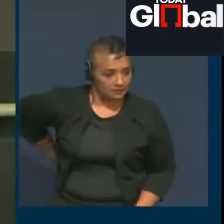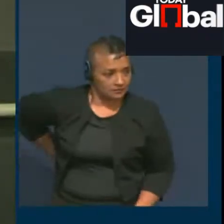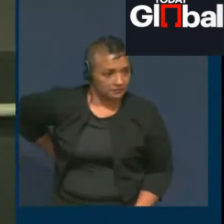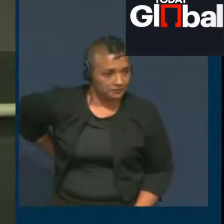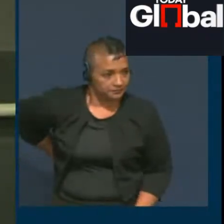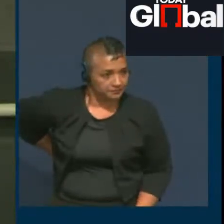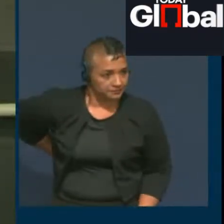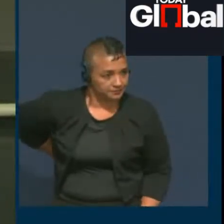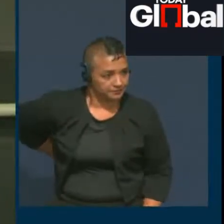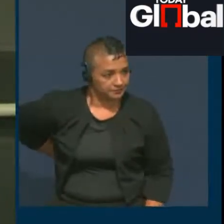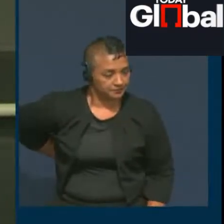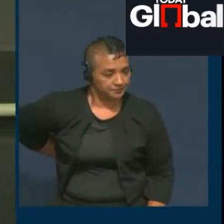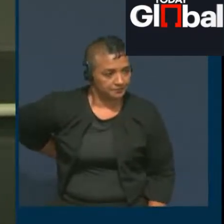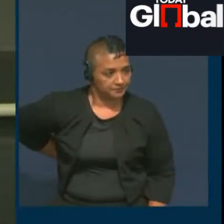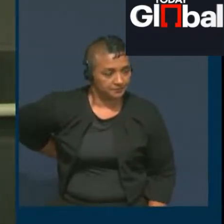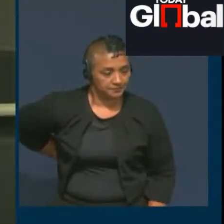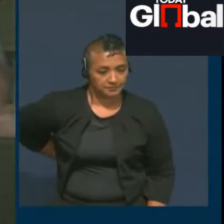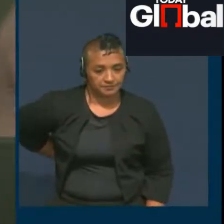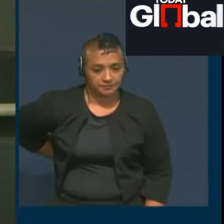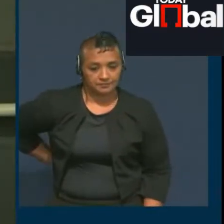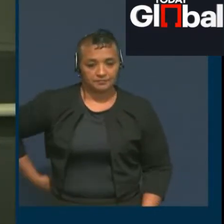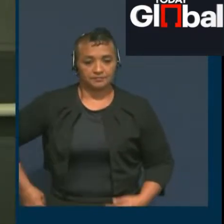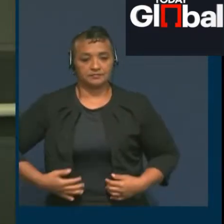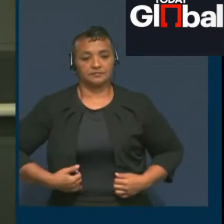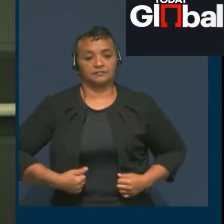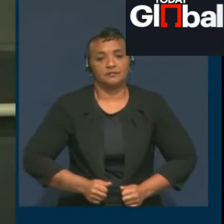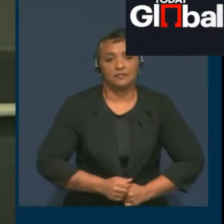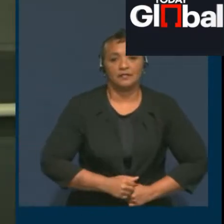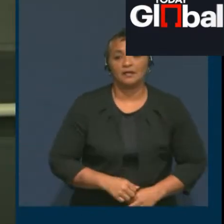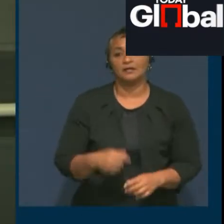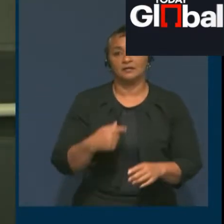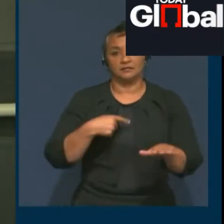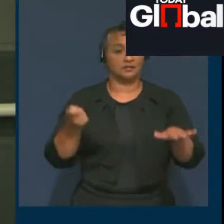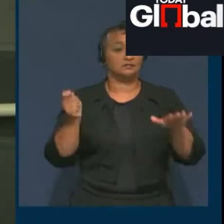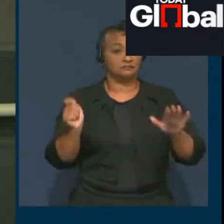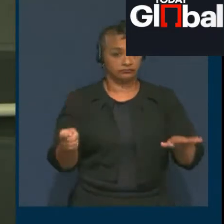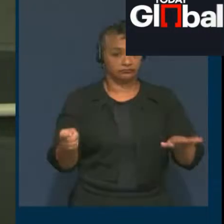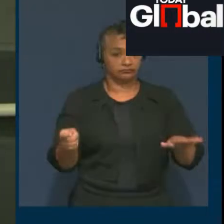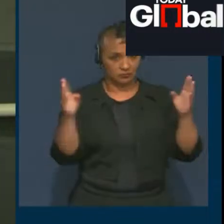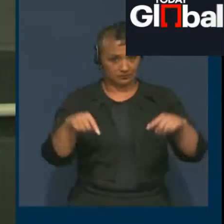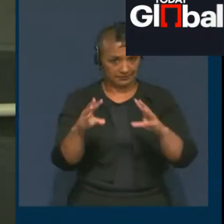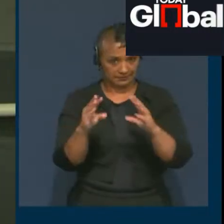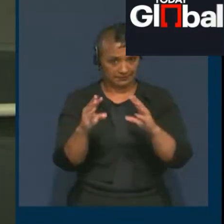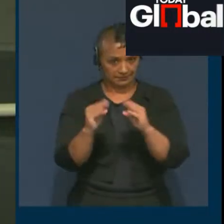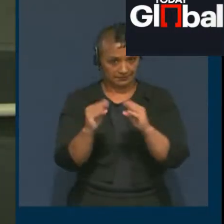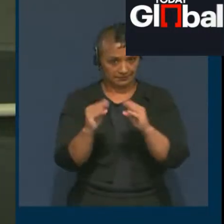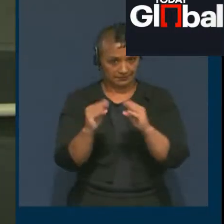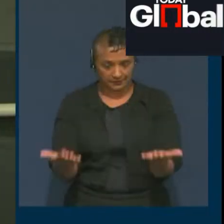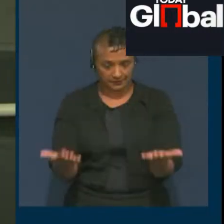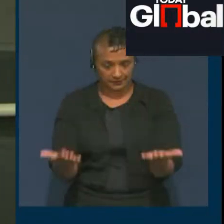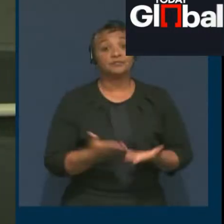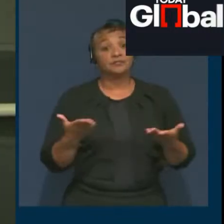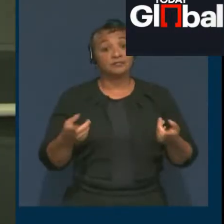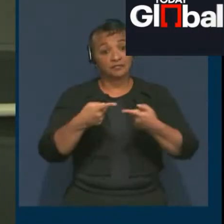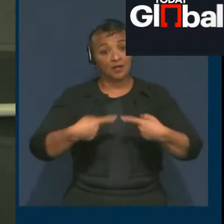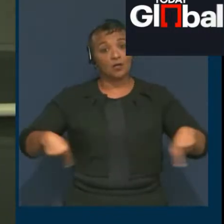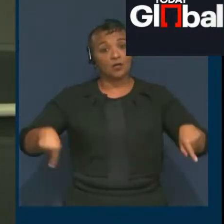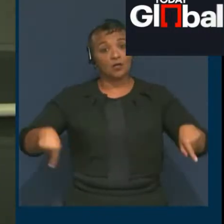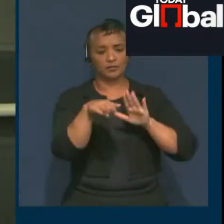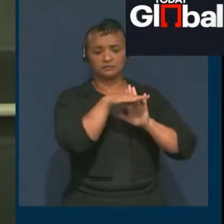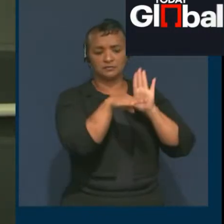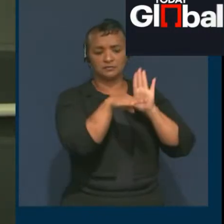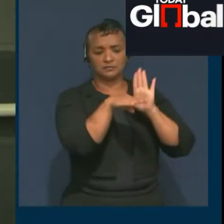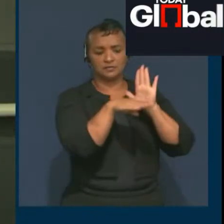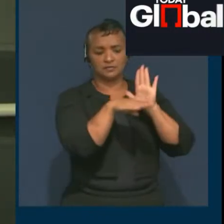844th meeting of the Committee on the Rights of Persons with Disabilities. The committee will now proceed with agenda